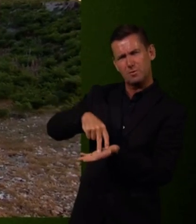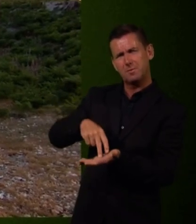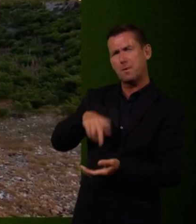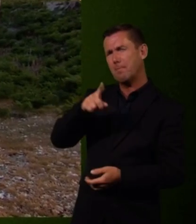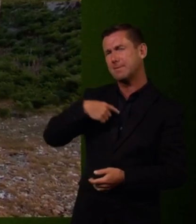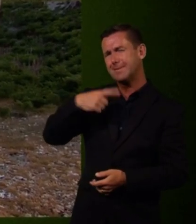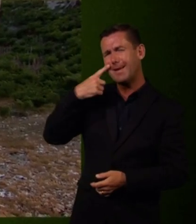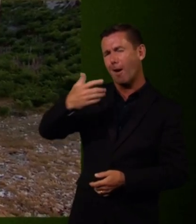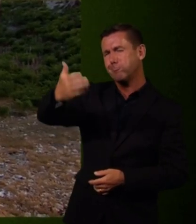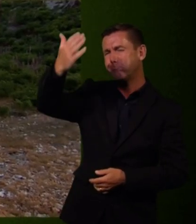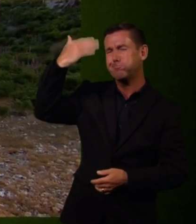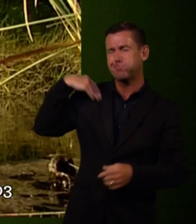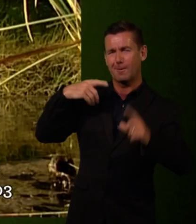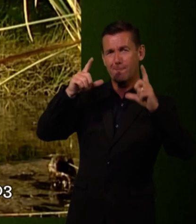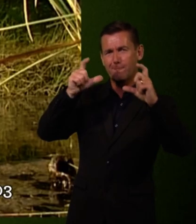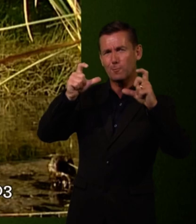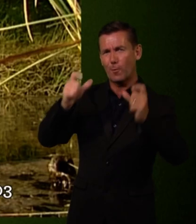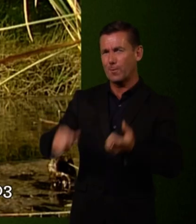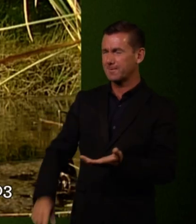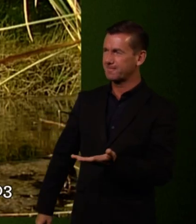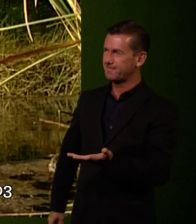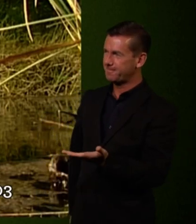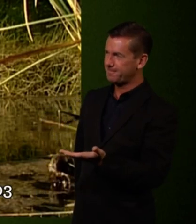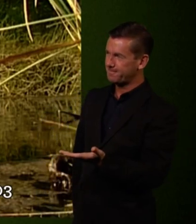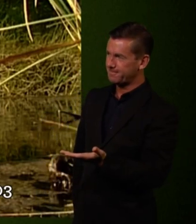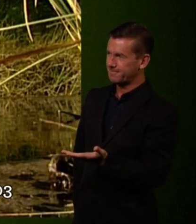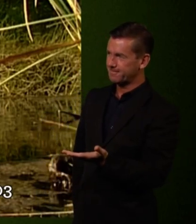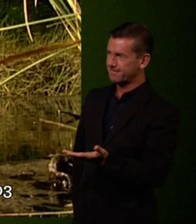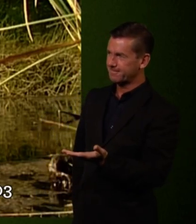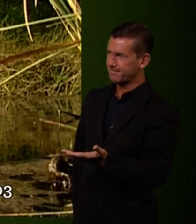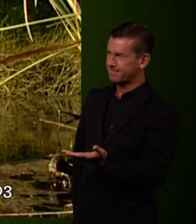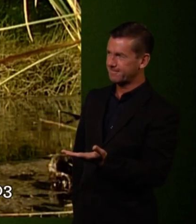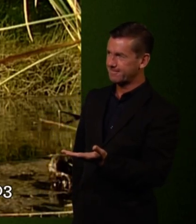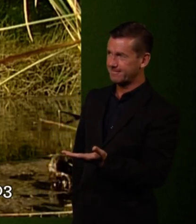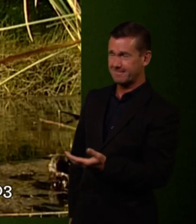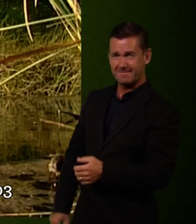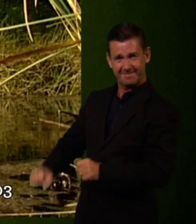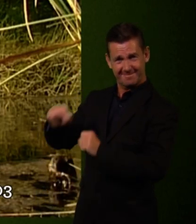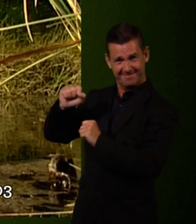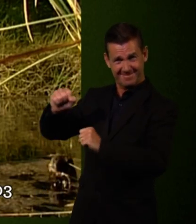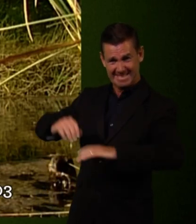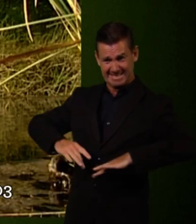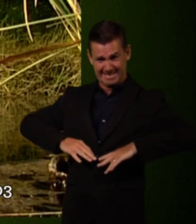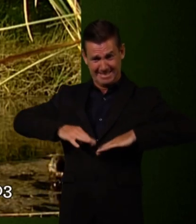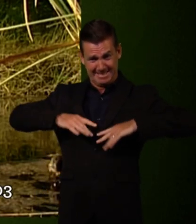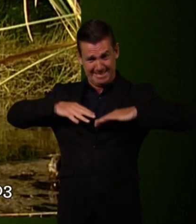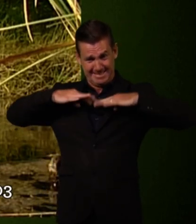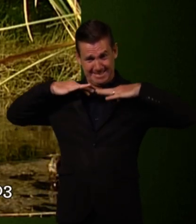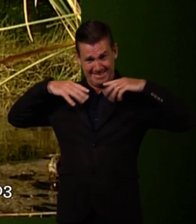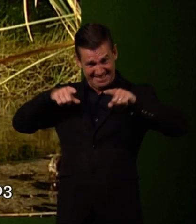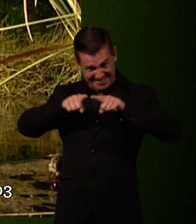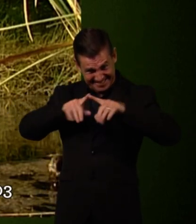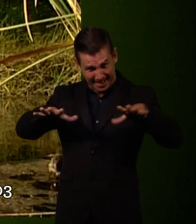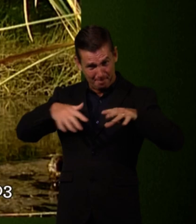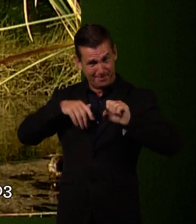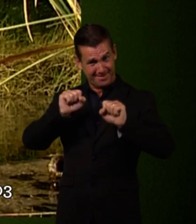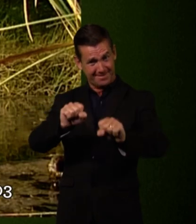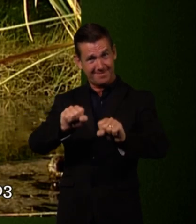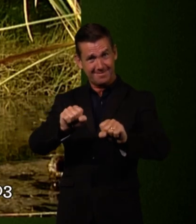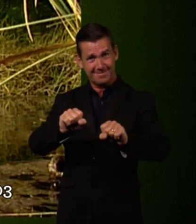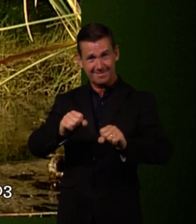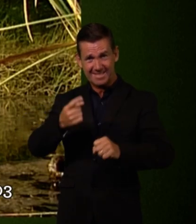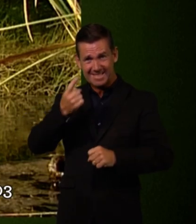just show a photograph? Back in 2003, Chris was in that pond doing exactly